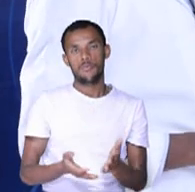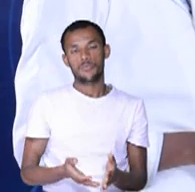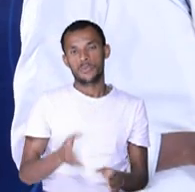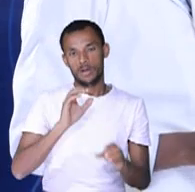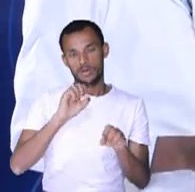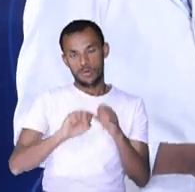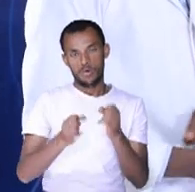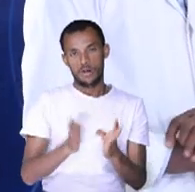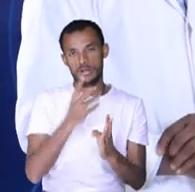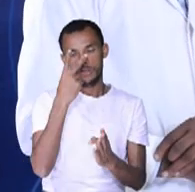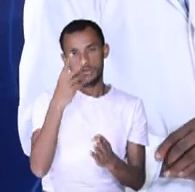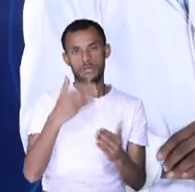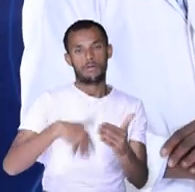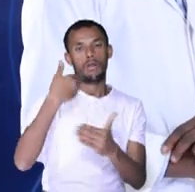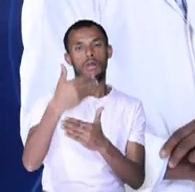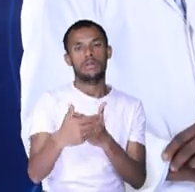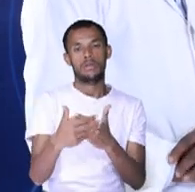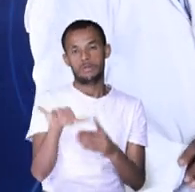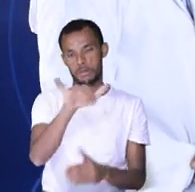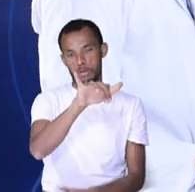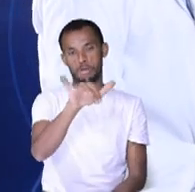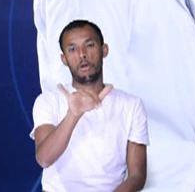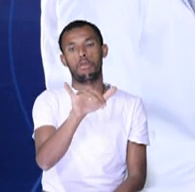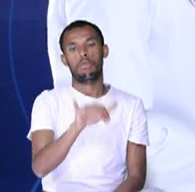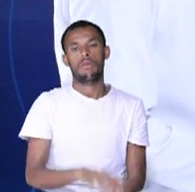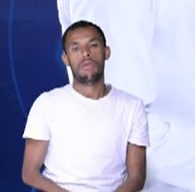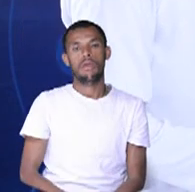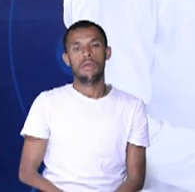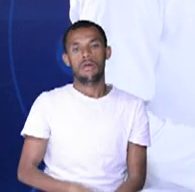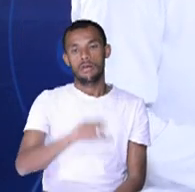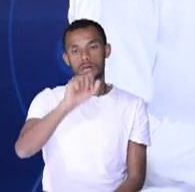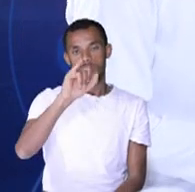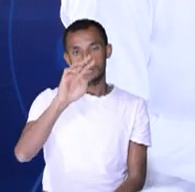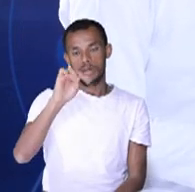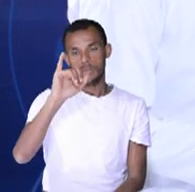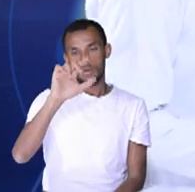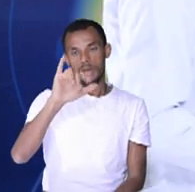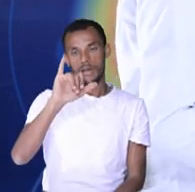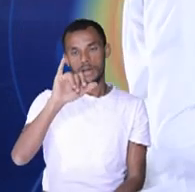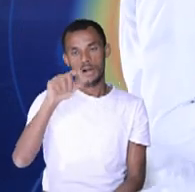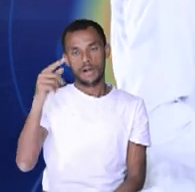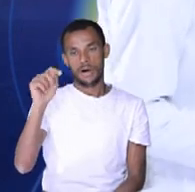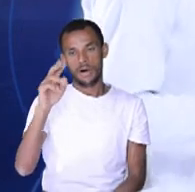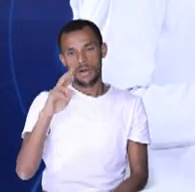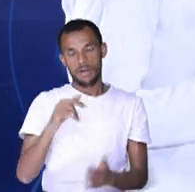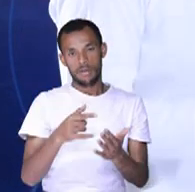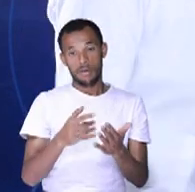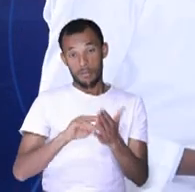So let's see the next one, similarity. A figure that have the same shape